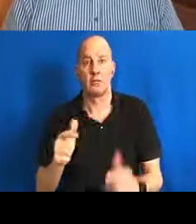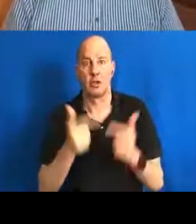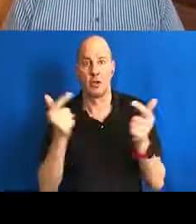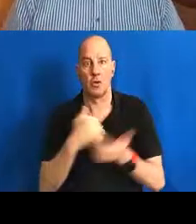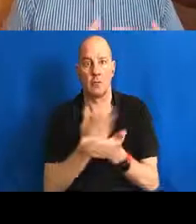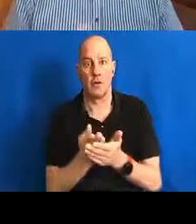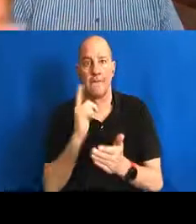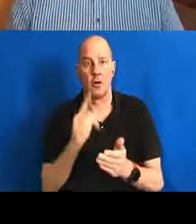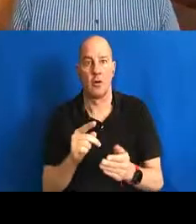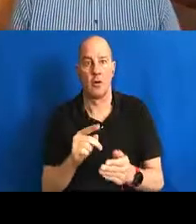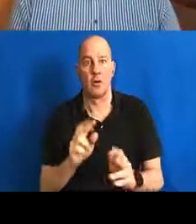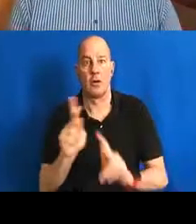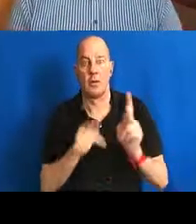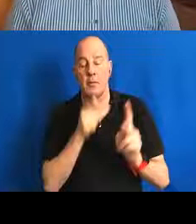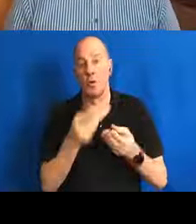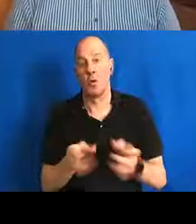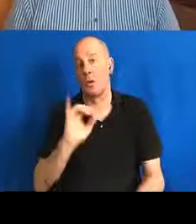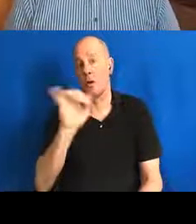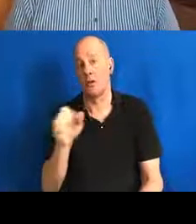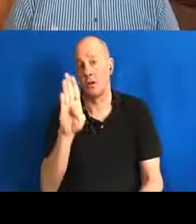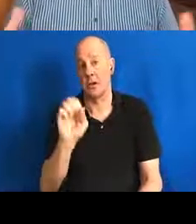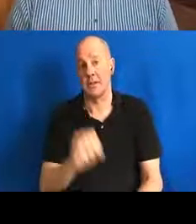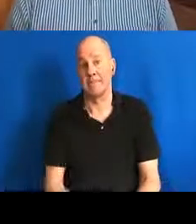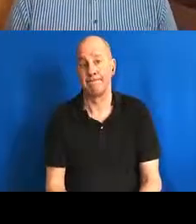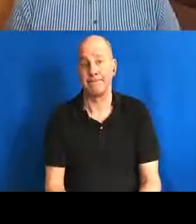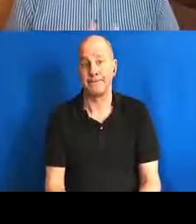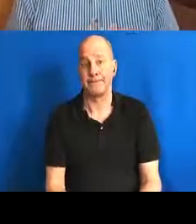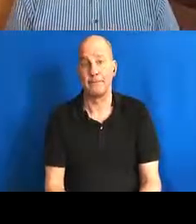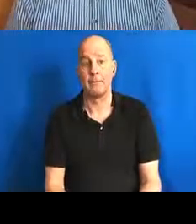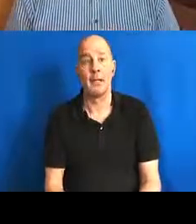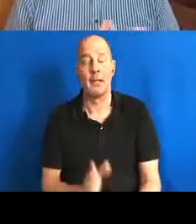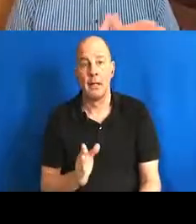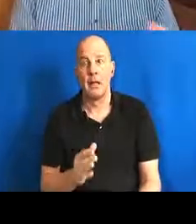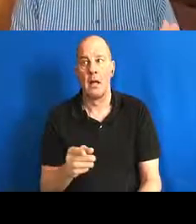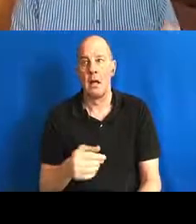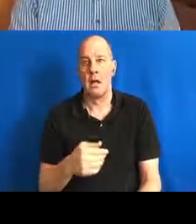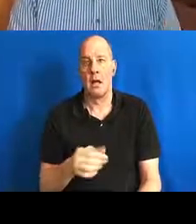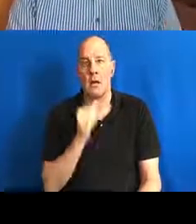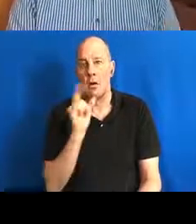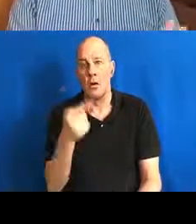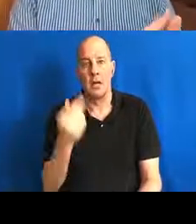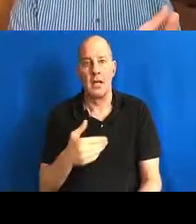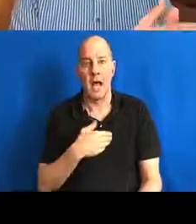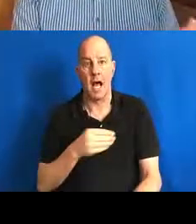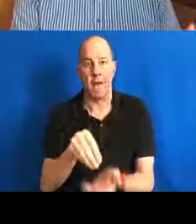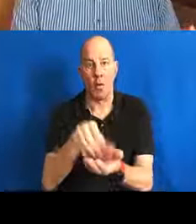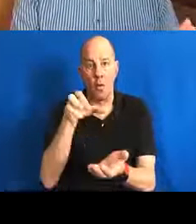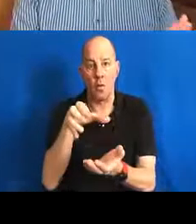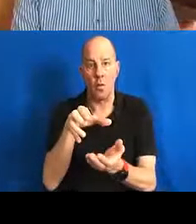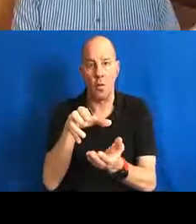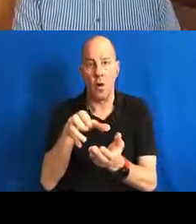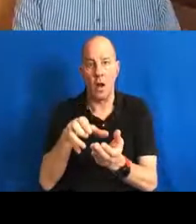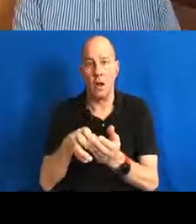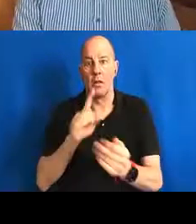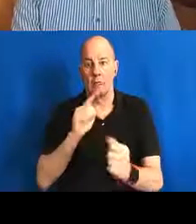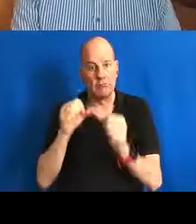jobs that were lost. And so it's not only that we have this concentration of wealth flowing to the wealthiest